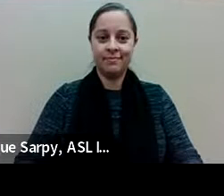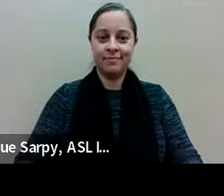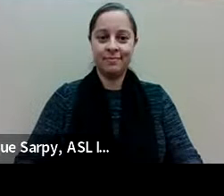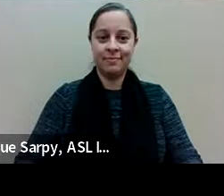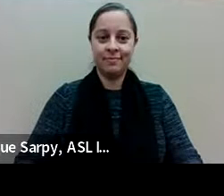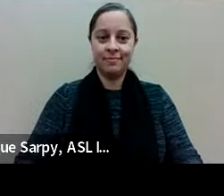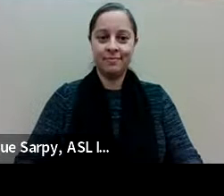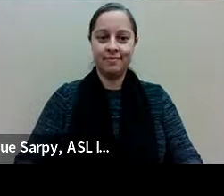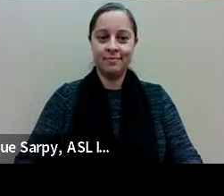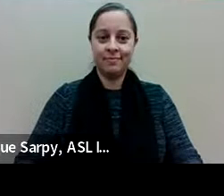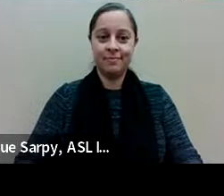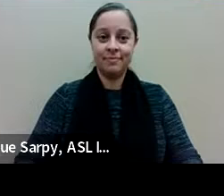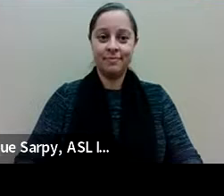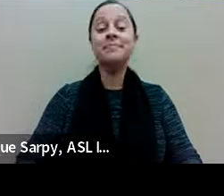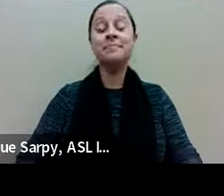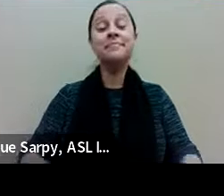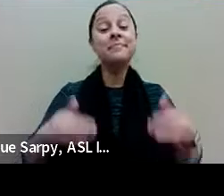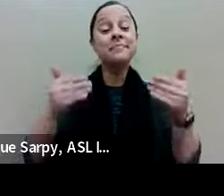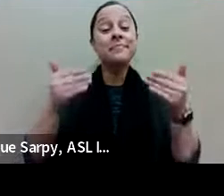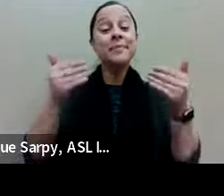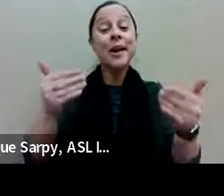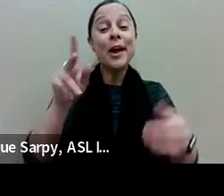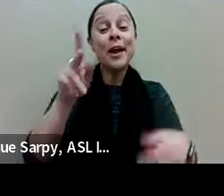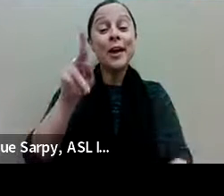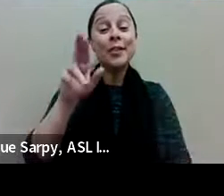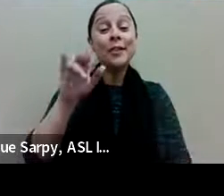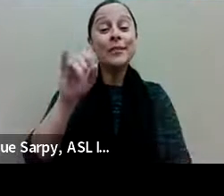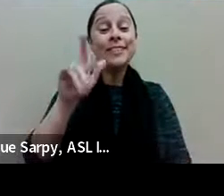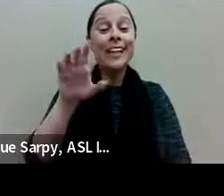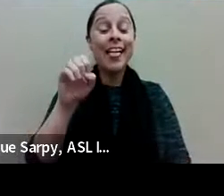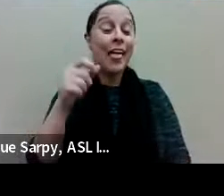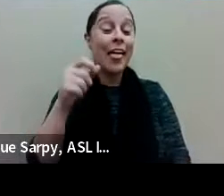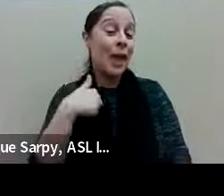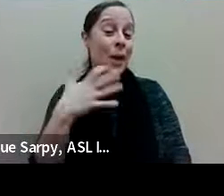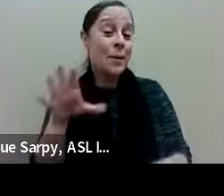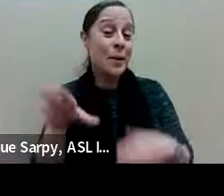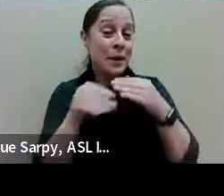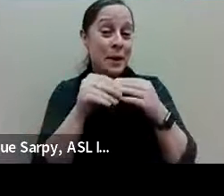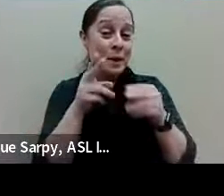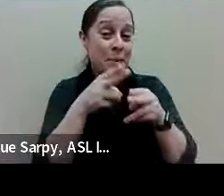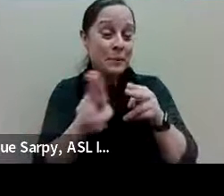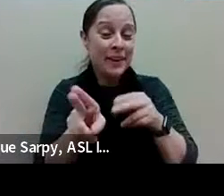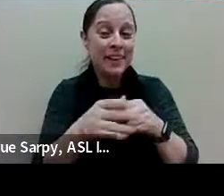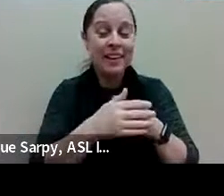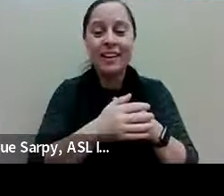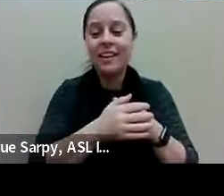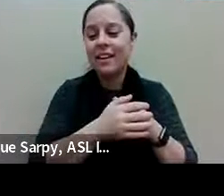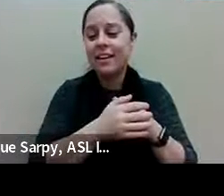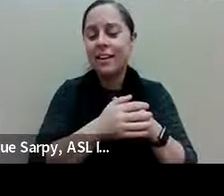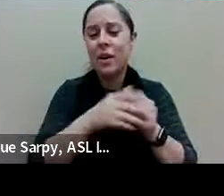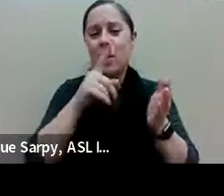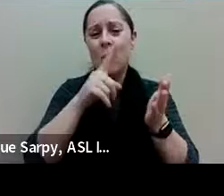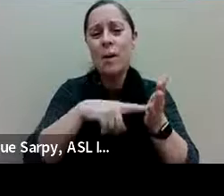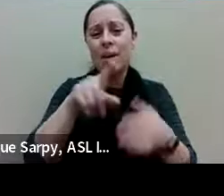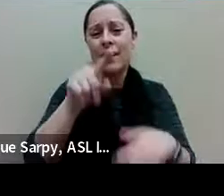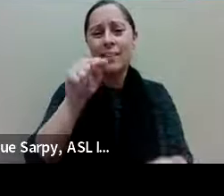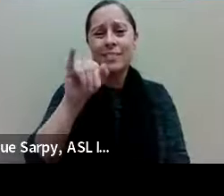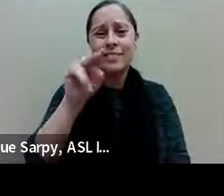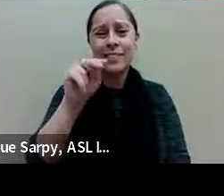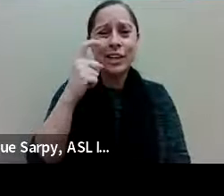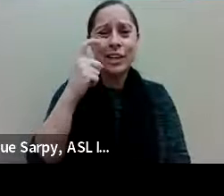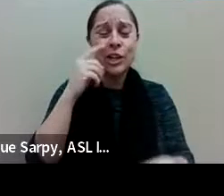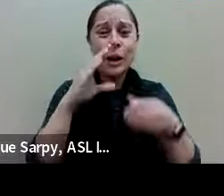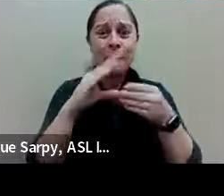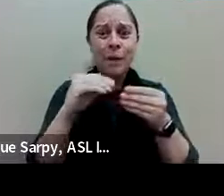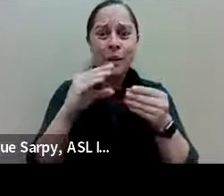Yes. Yeah. And go ahead, Krystal. I'm sorry, just really quick. I also wanted to add to what Tina mentioned, and thank you for